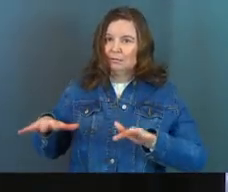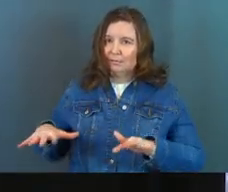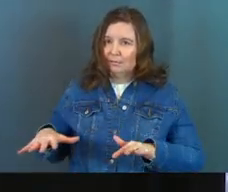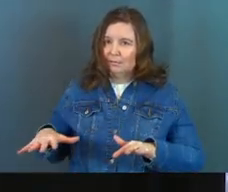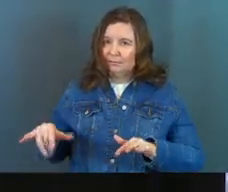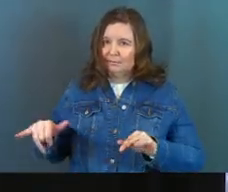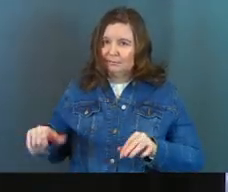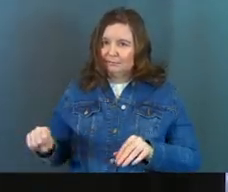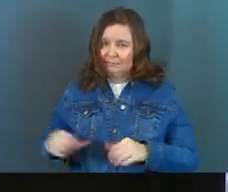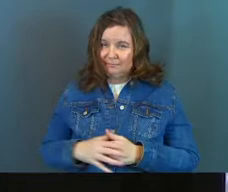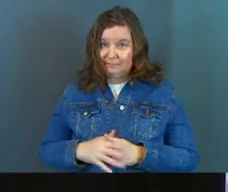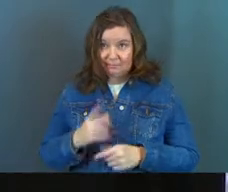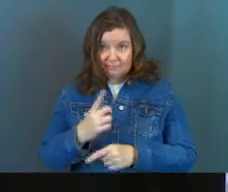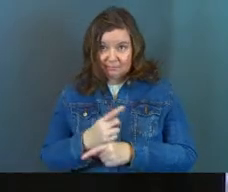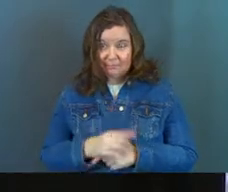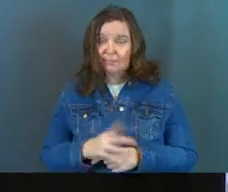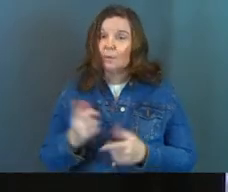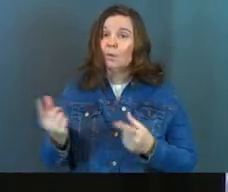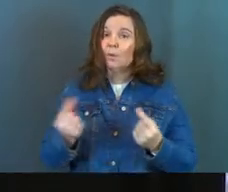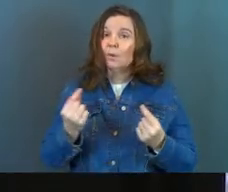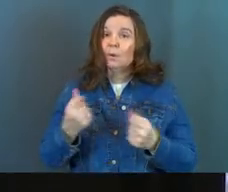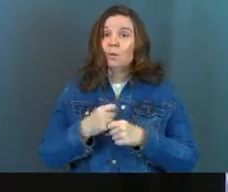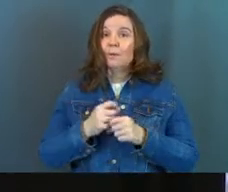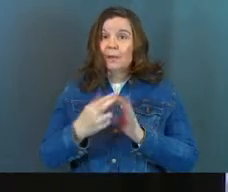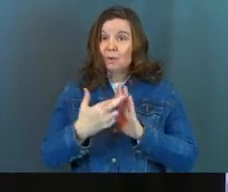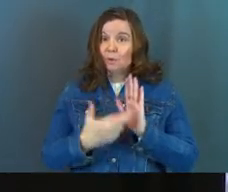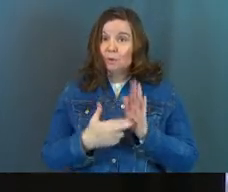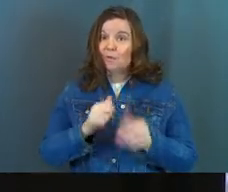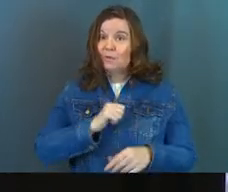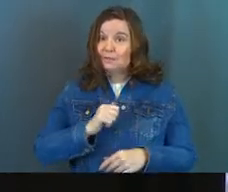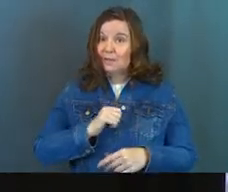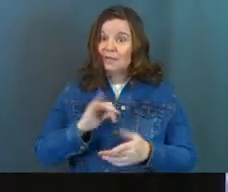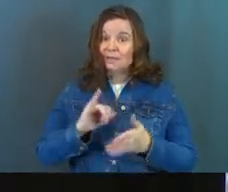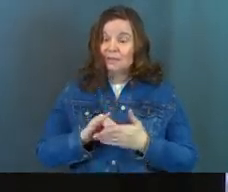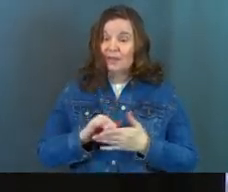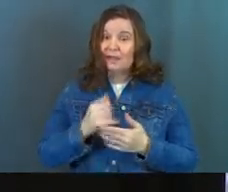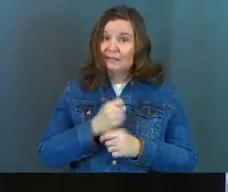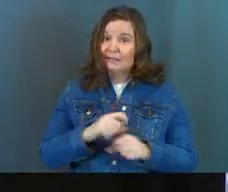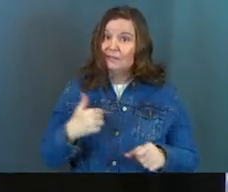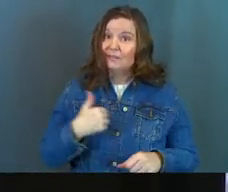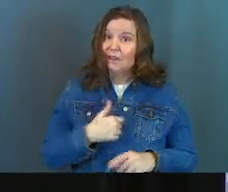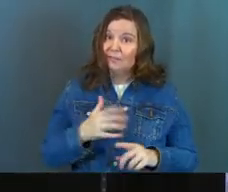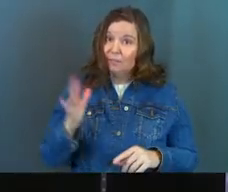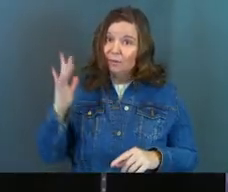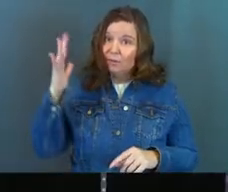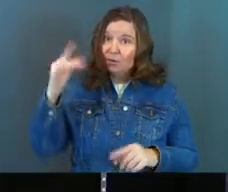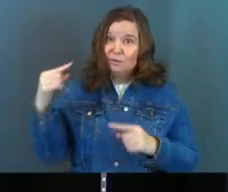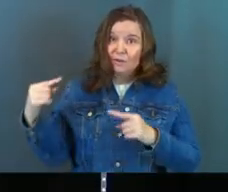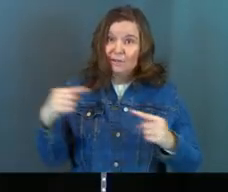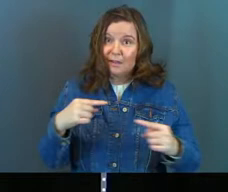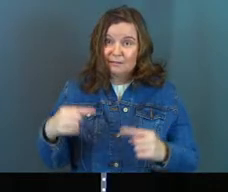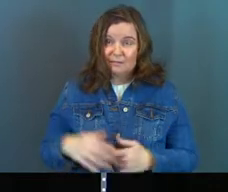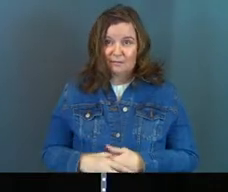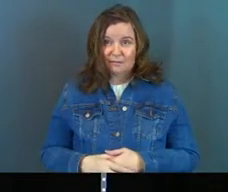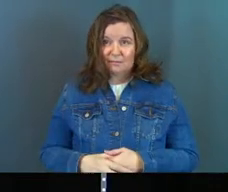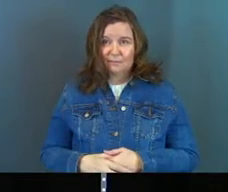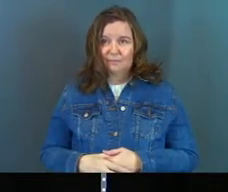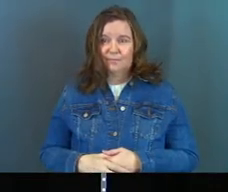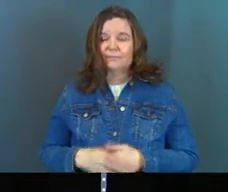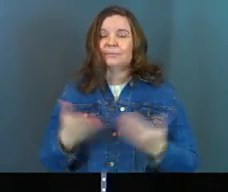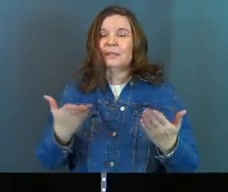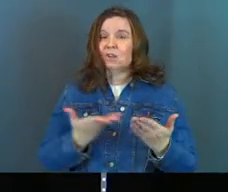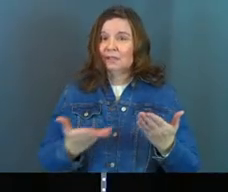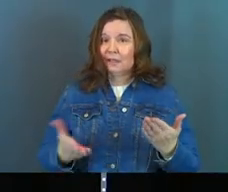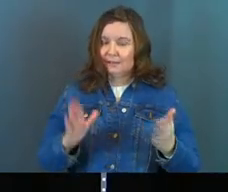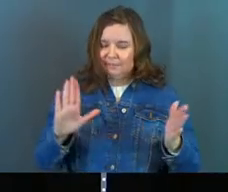down. Right? And what we did is we made a rule for ourselves that saved us from future fights.